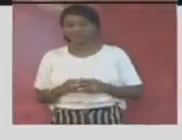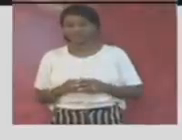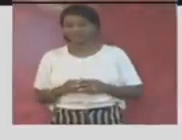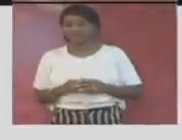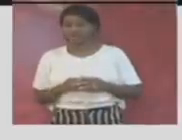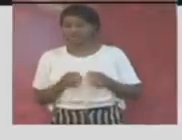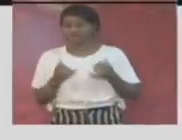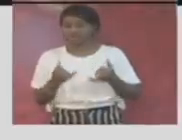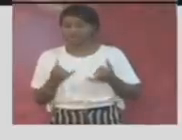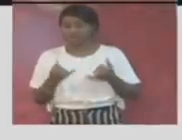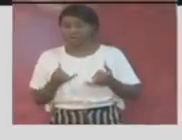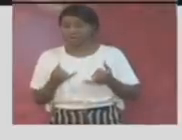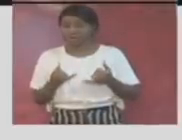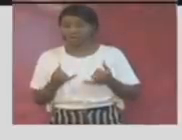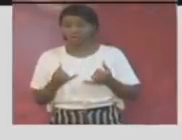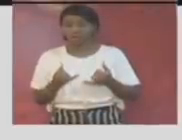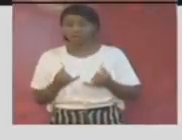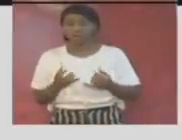we are